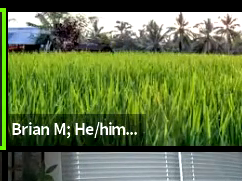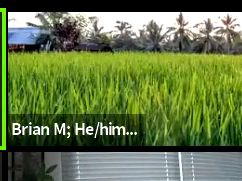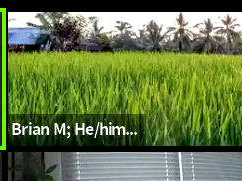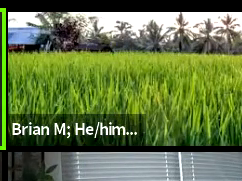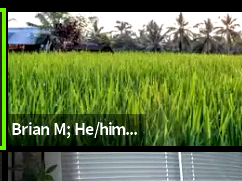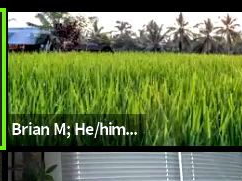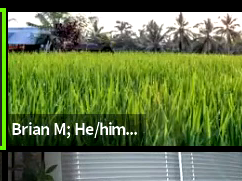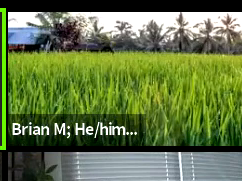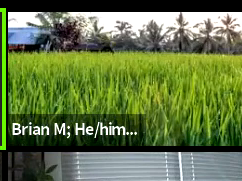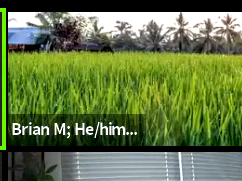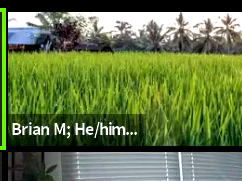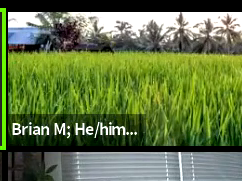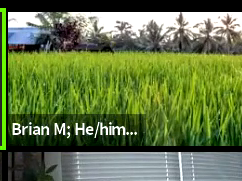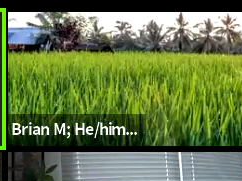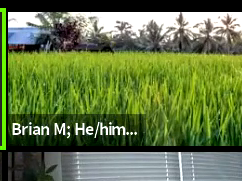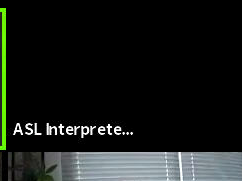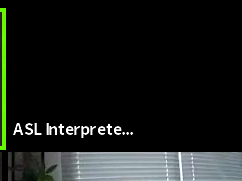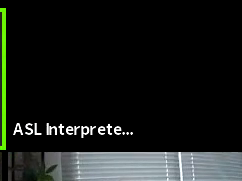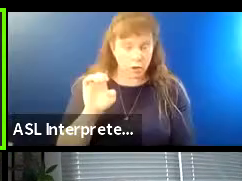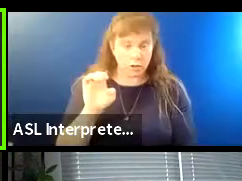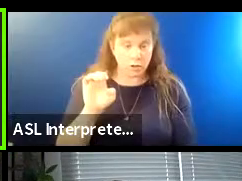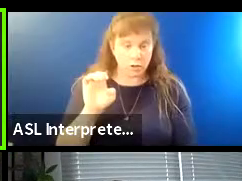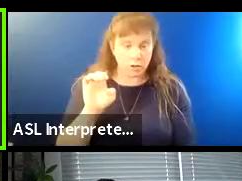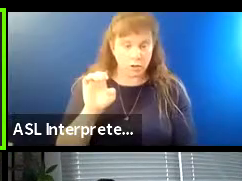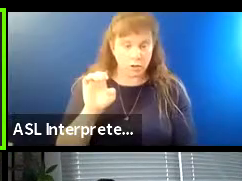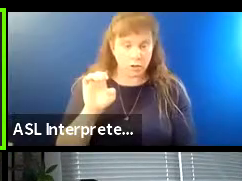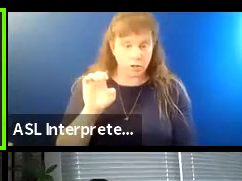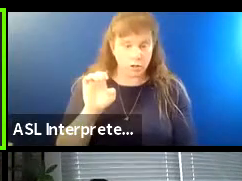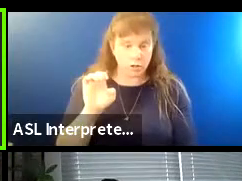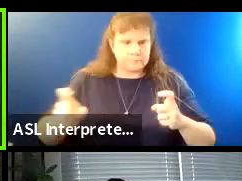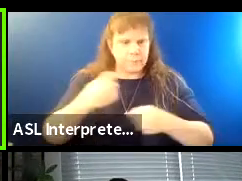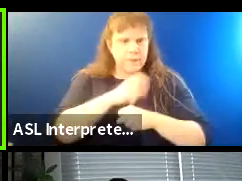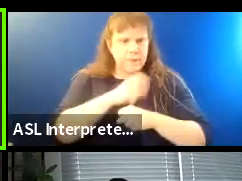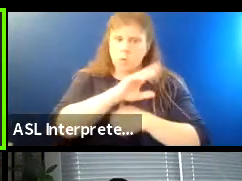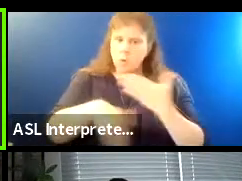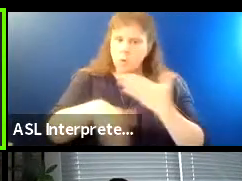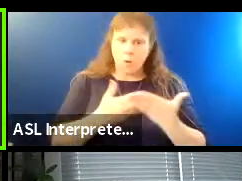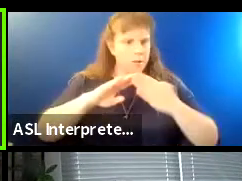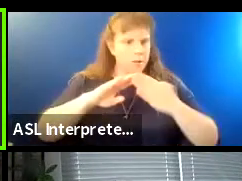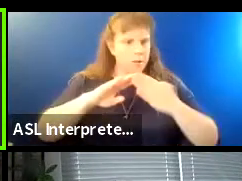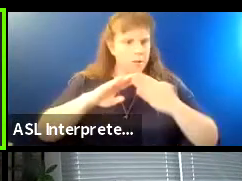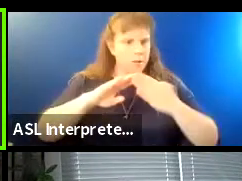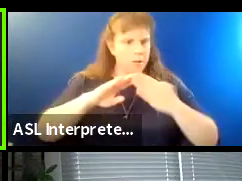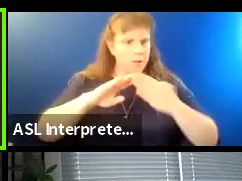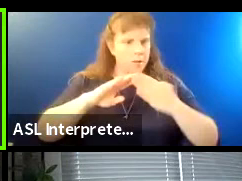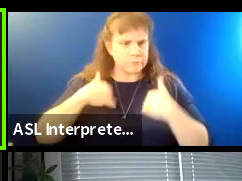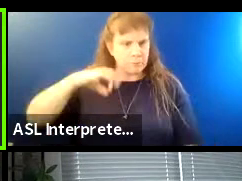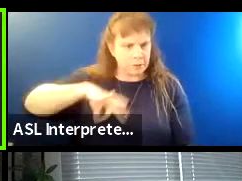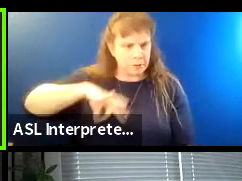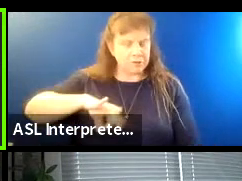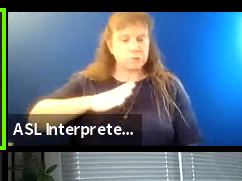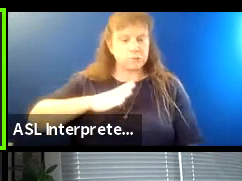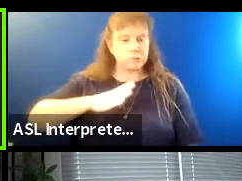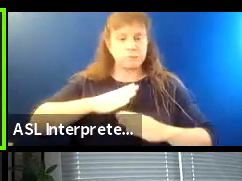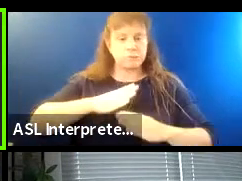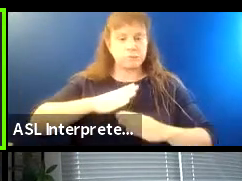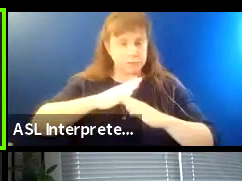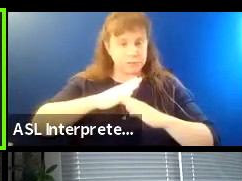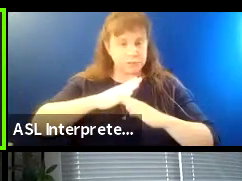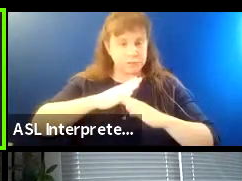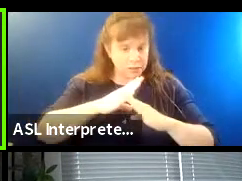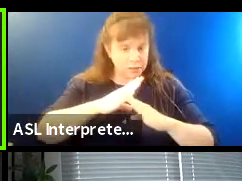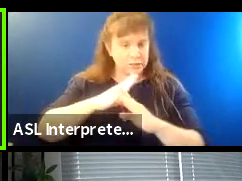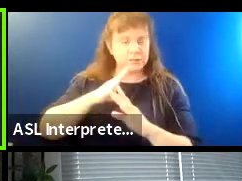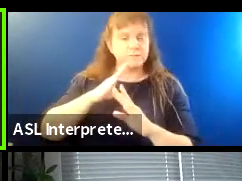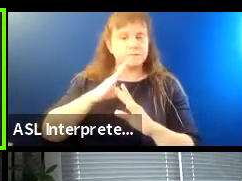the COVID-19 vaccine to ensure that all communities have the benefit of protection. And particularly as